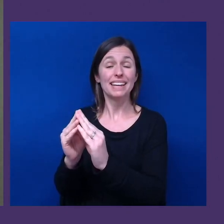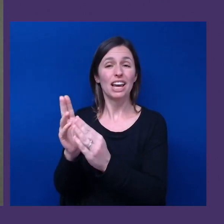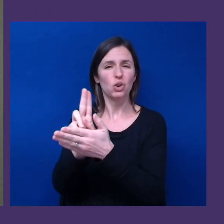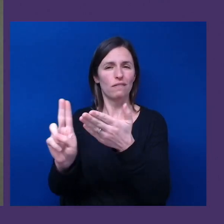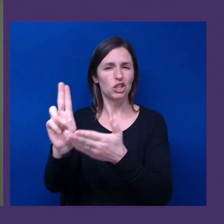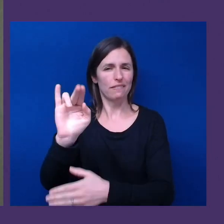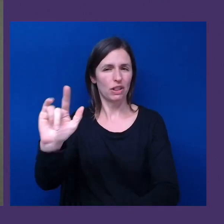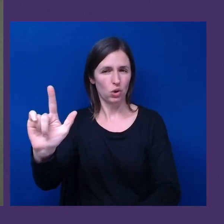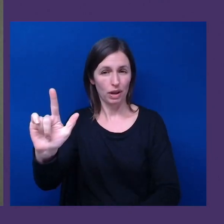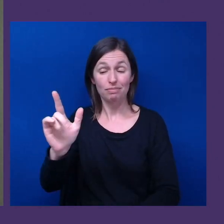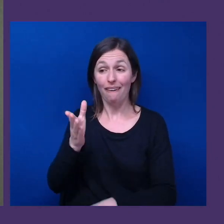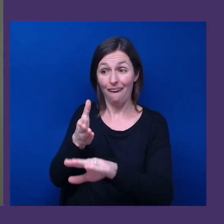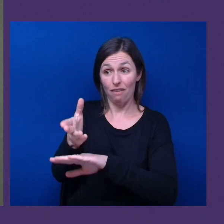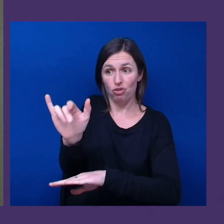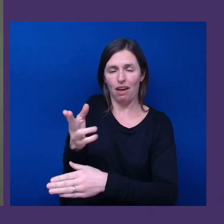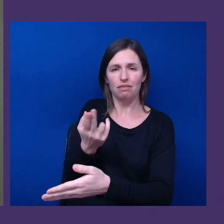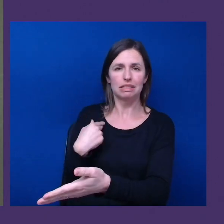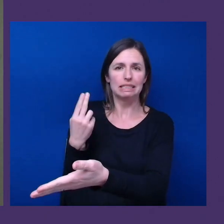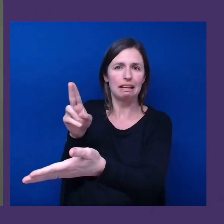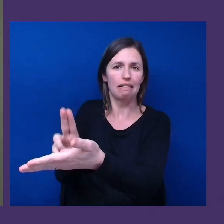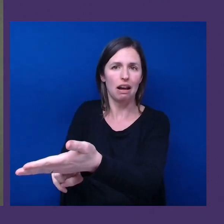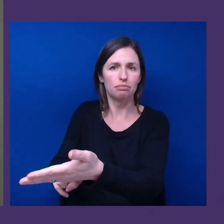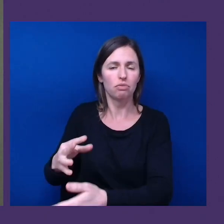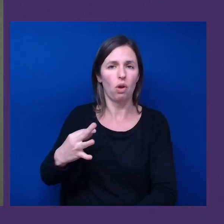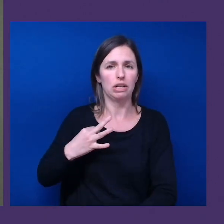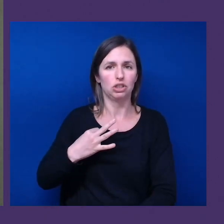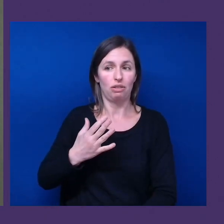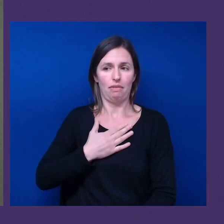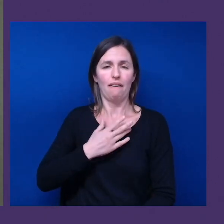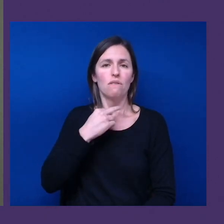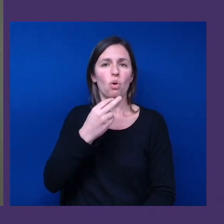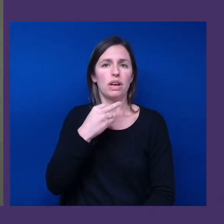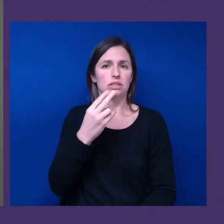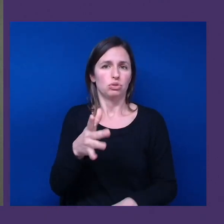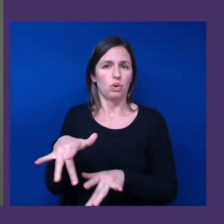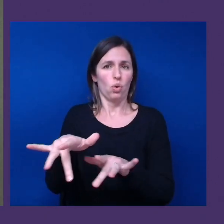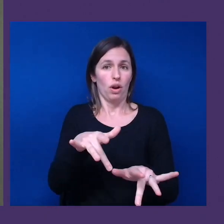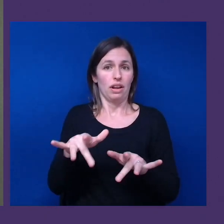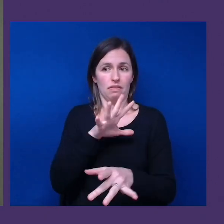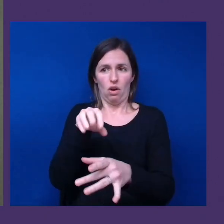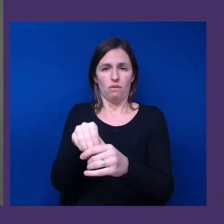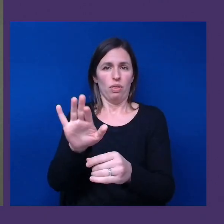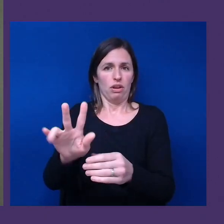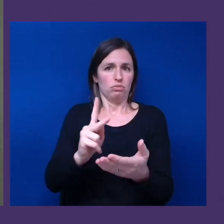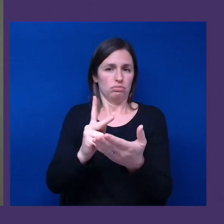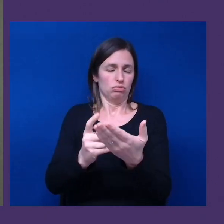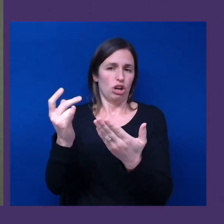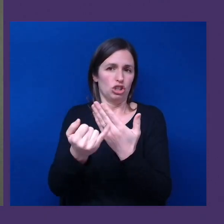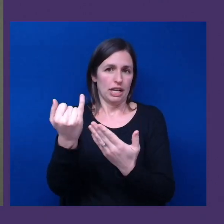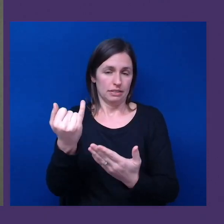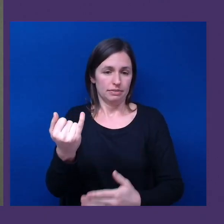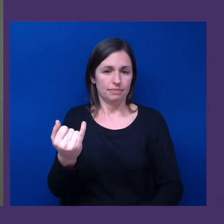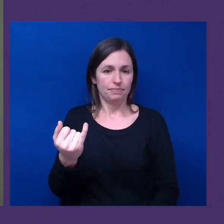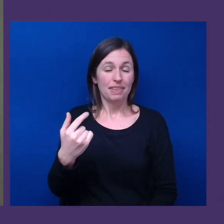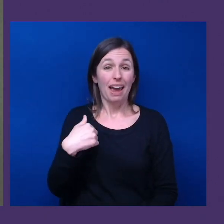website. I'm recording my voice and promoting the project in Virginia with other Down syndrome